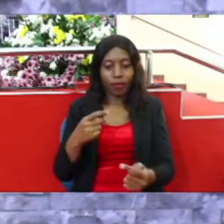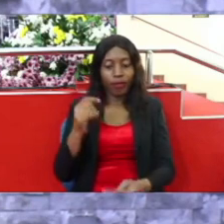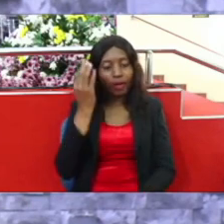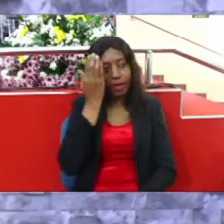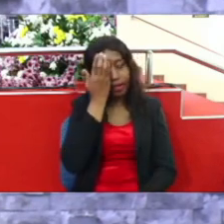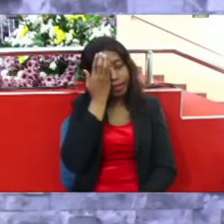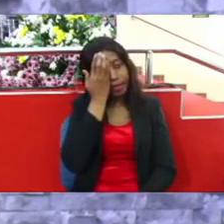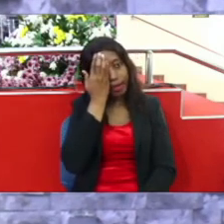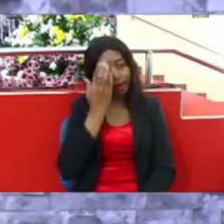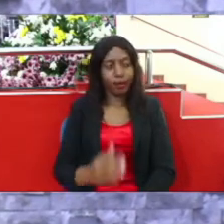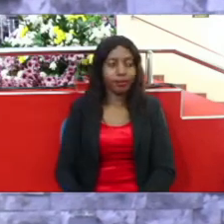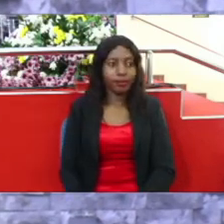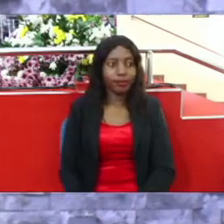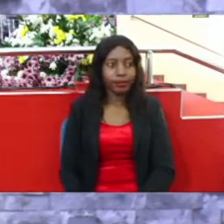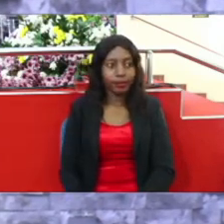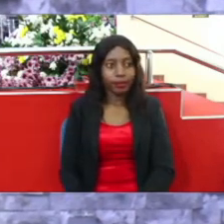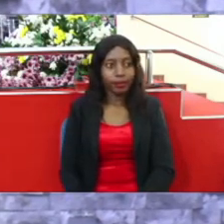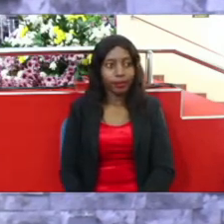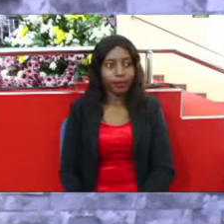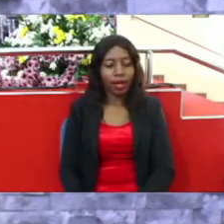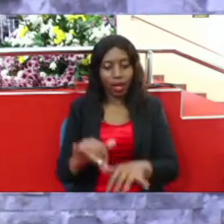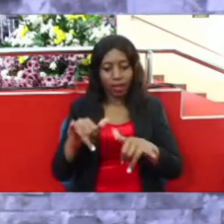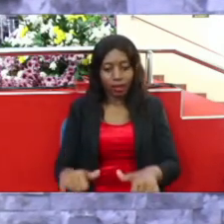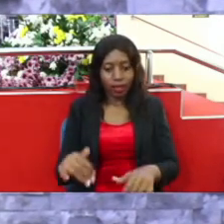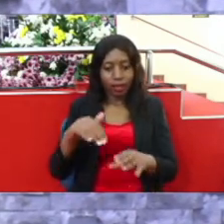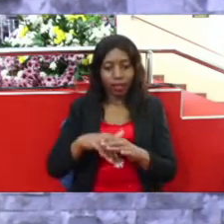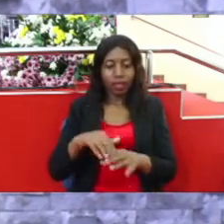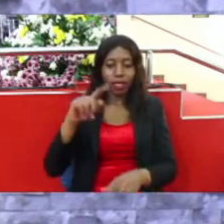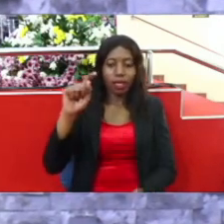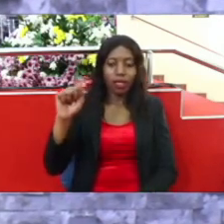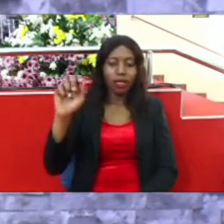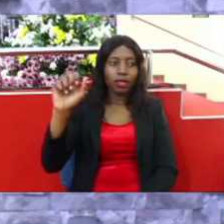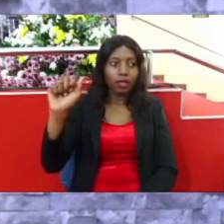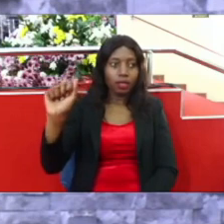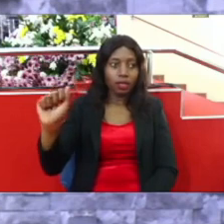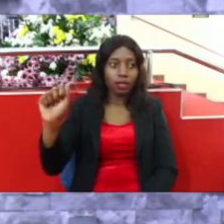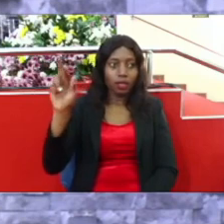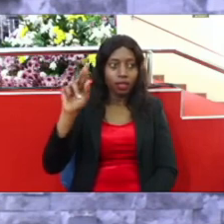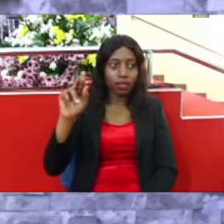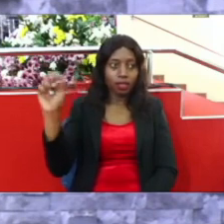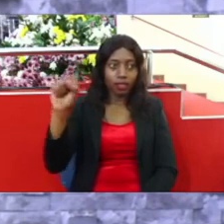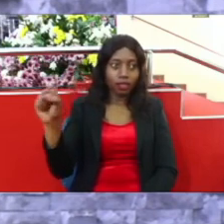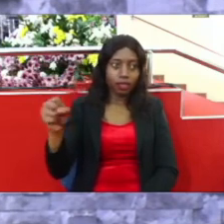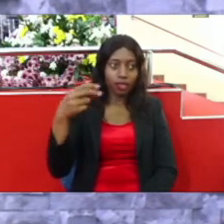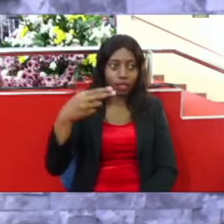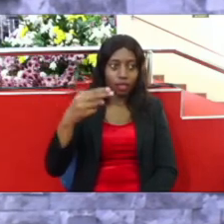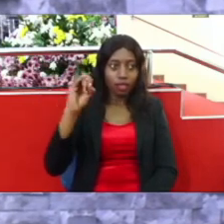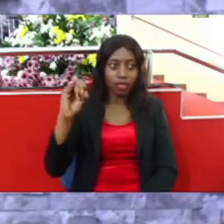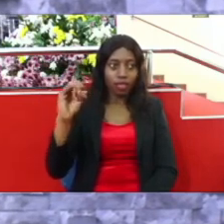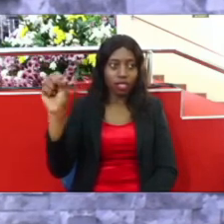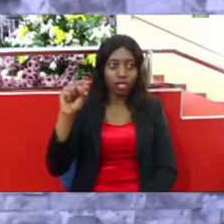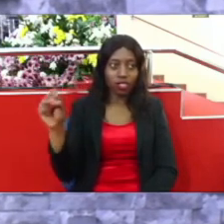But he decides to go to Tarshish. Lakini akaamua kwenda Tarshish. Which is directly opposite. Na ambao ulikuwa ni upande